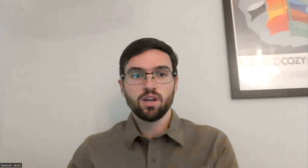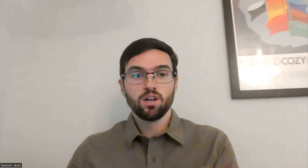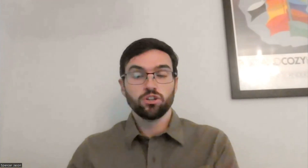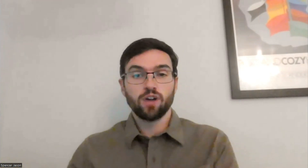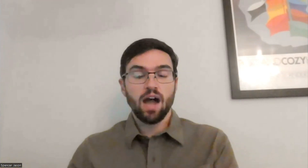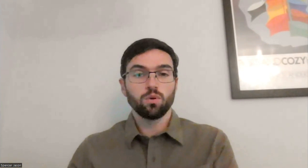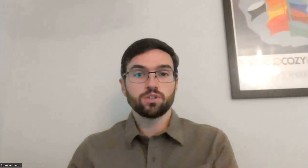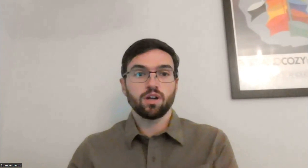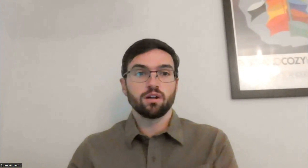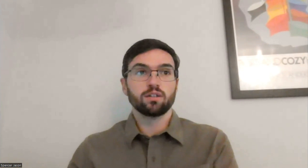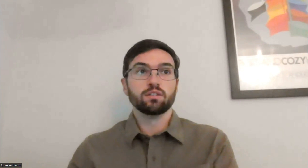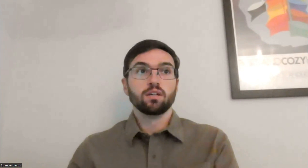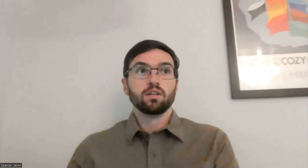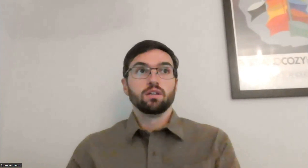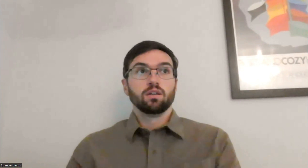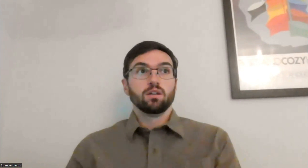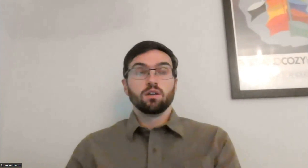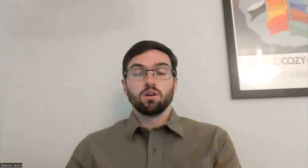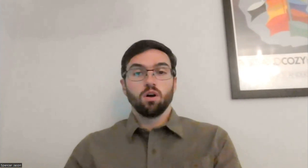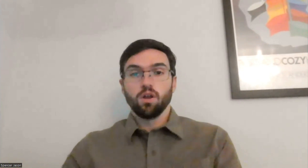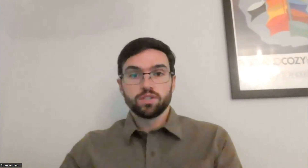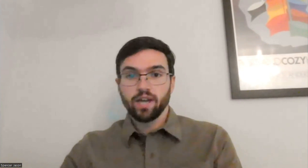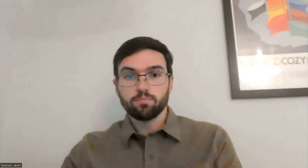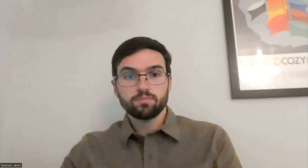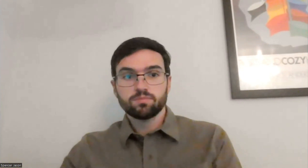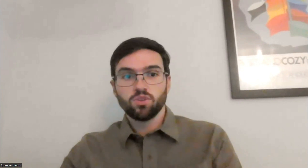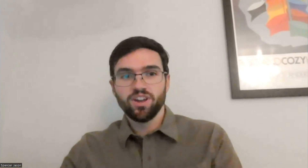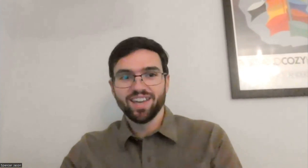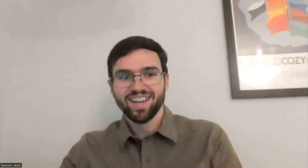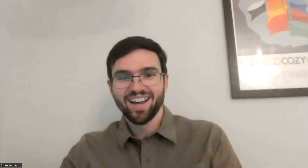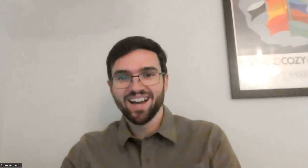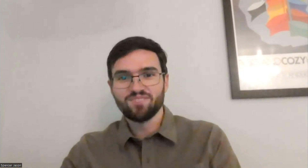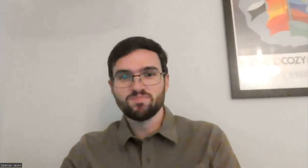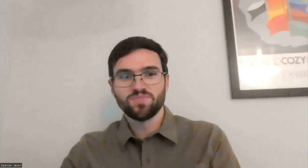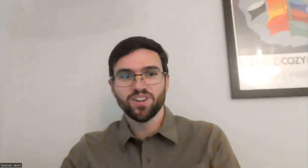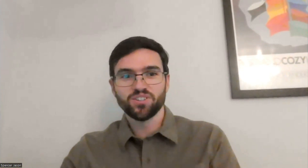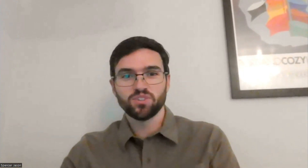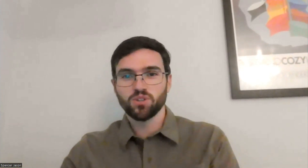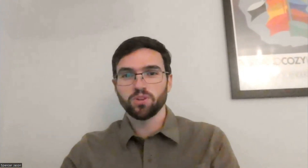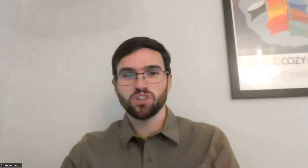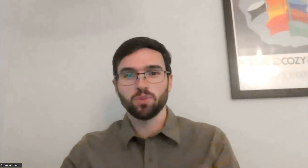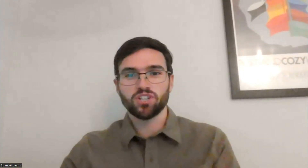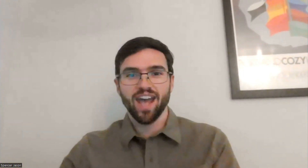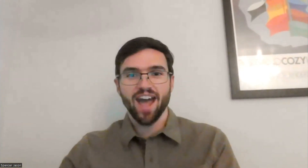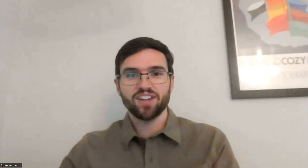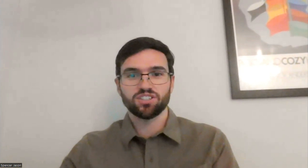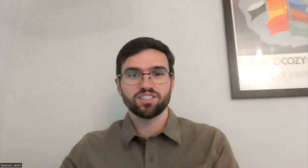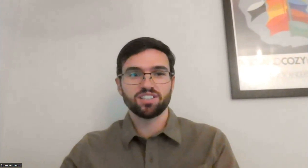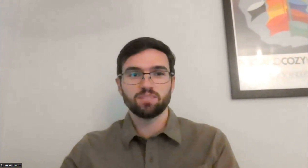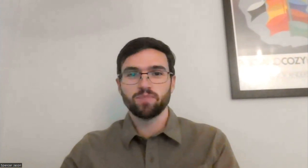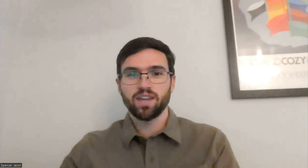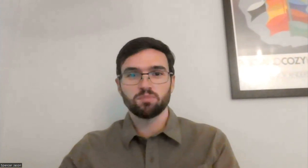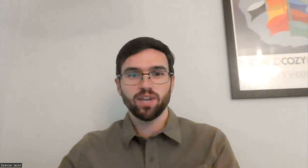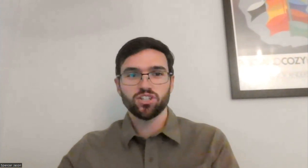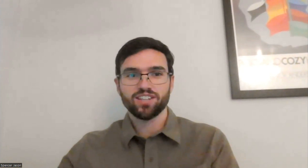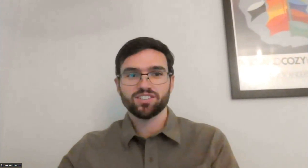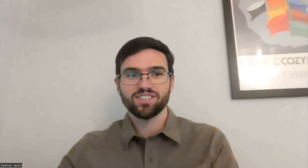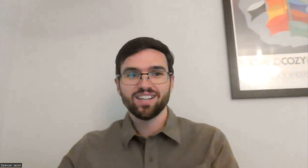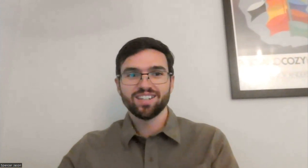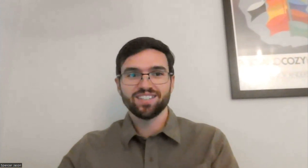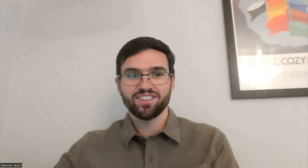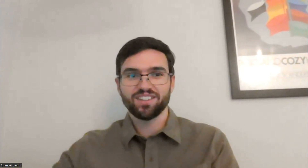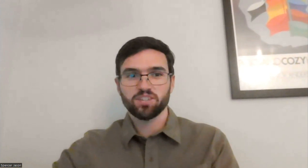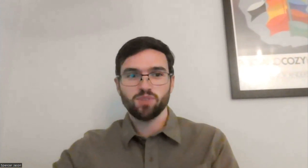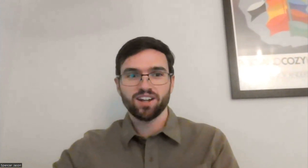companies, your hours are all the time. There's only so much cash to keep making